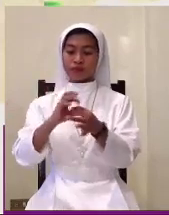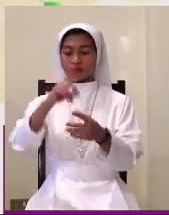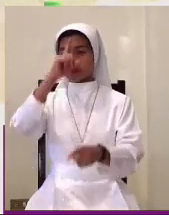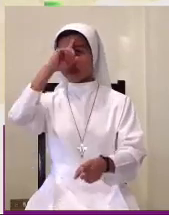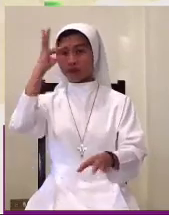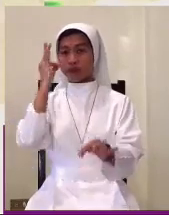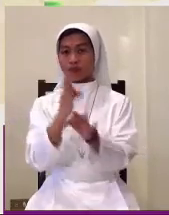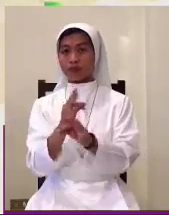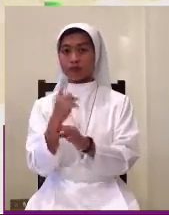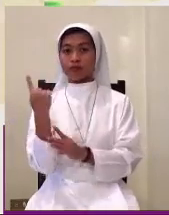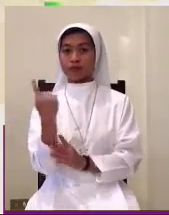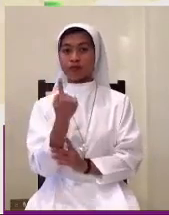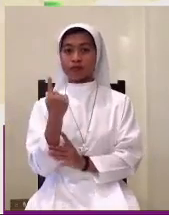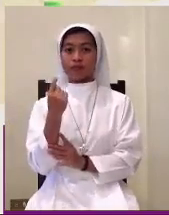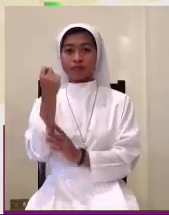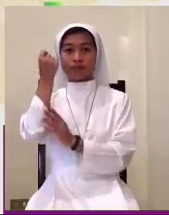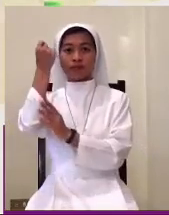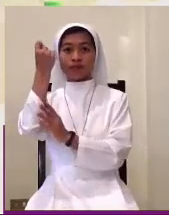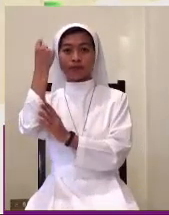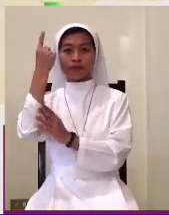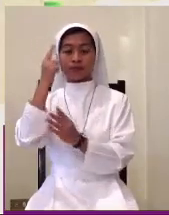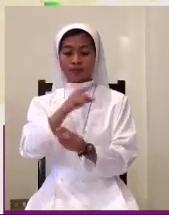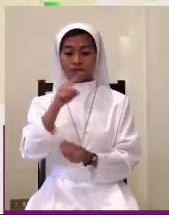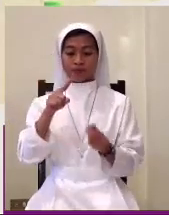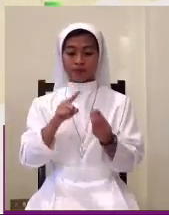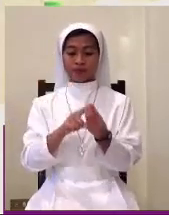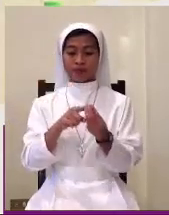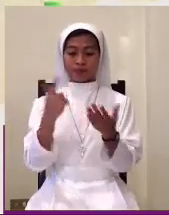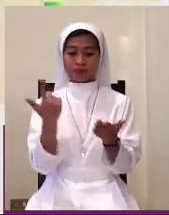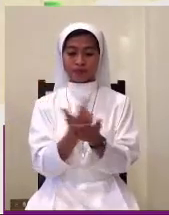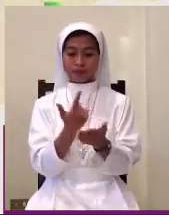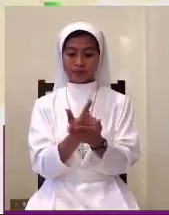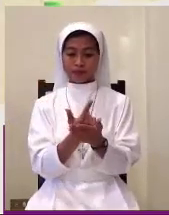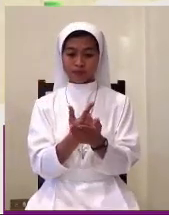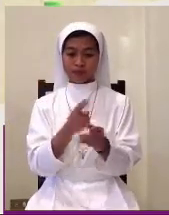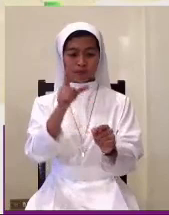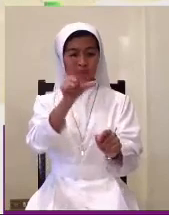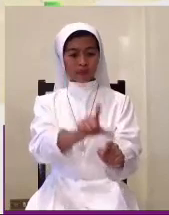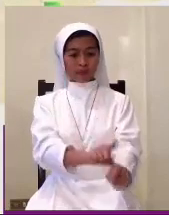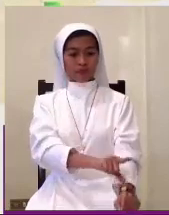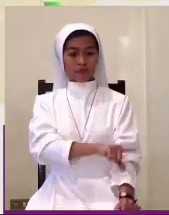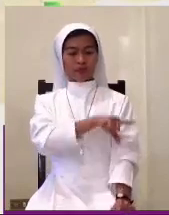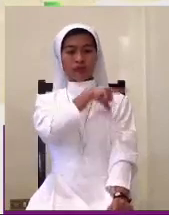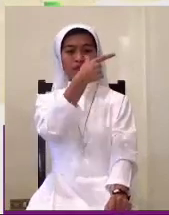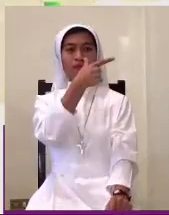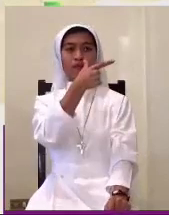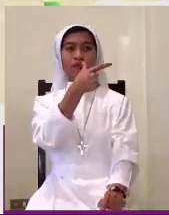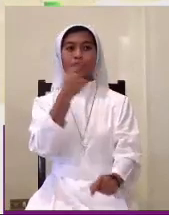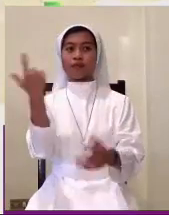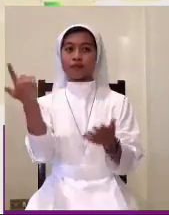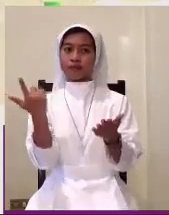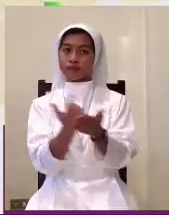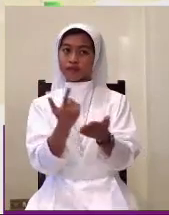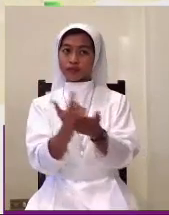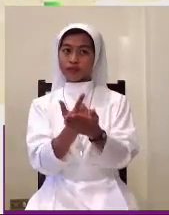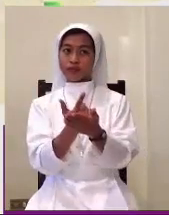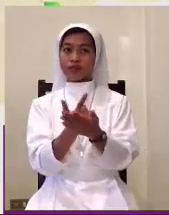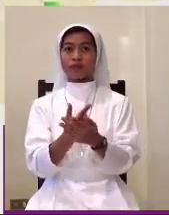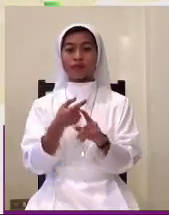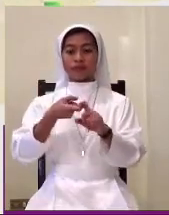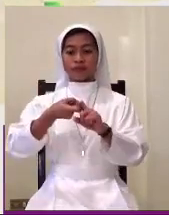gospel narrative, which incidentally is the longest miracle narrative from the Gospel of